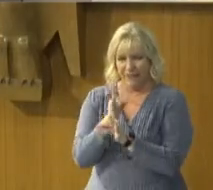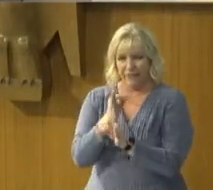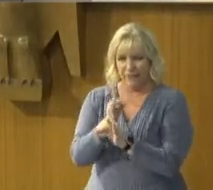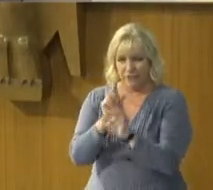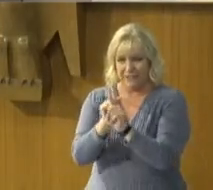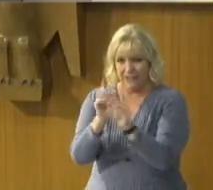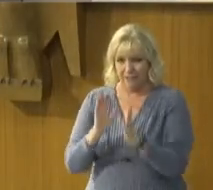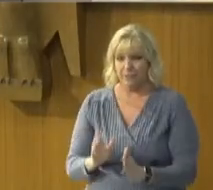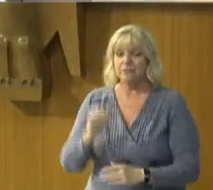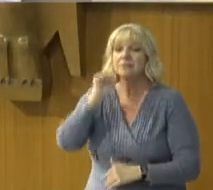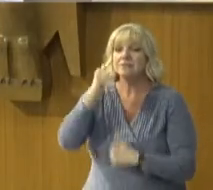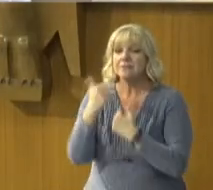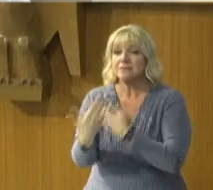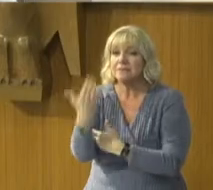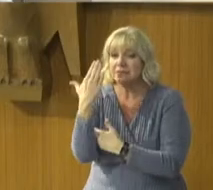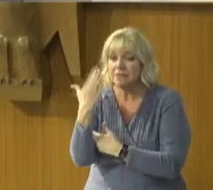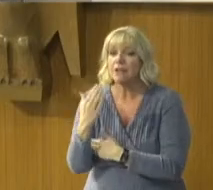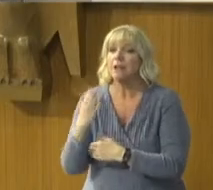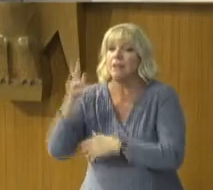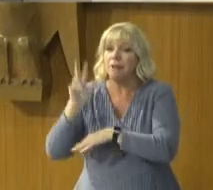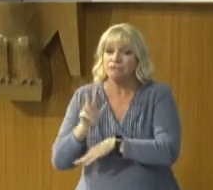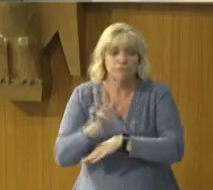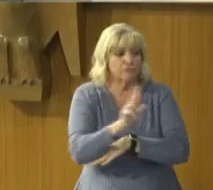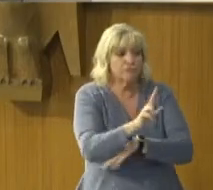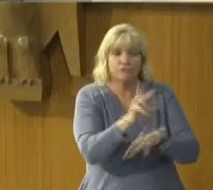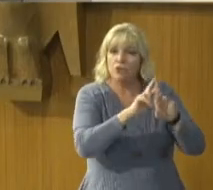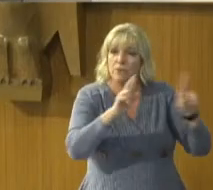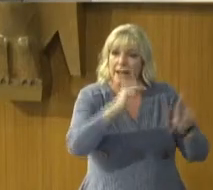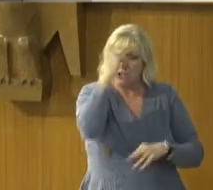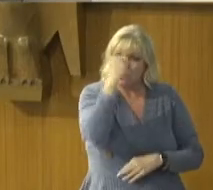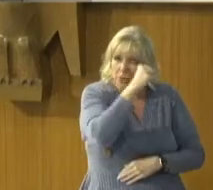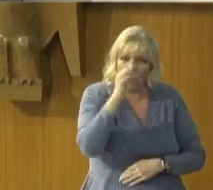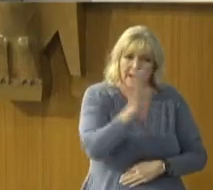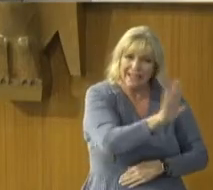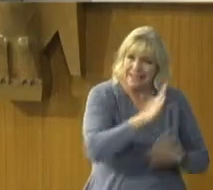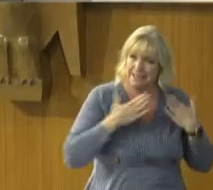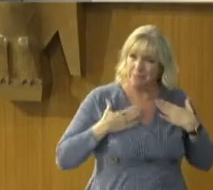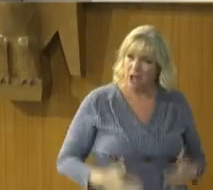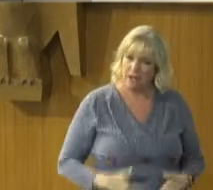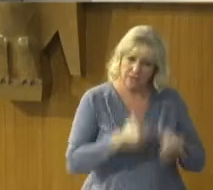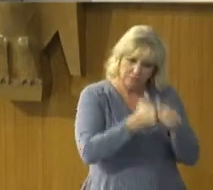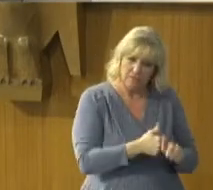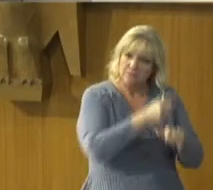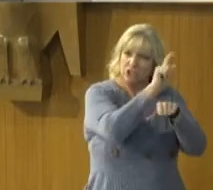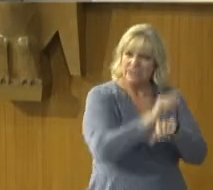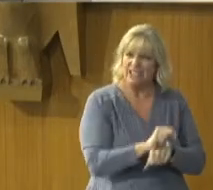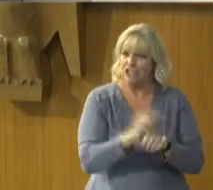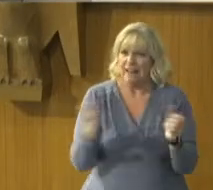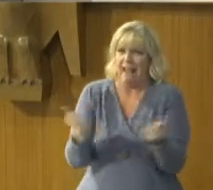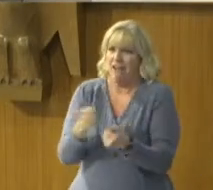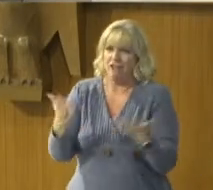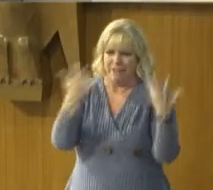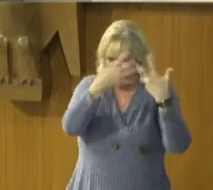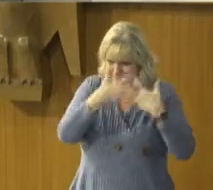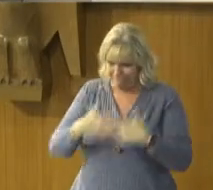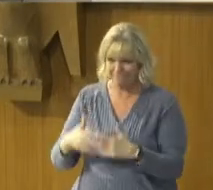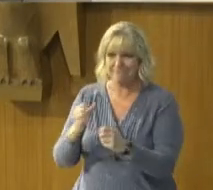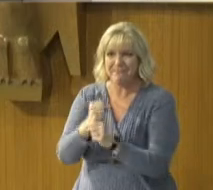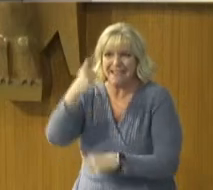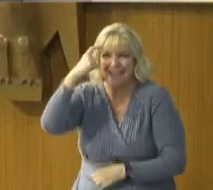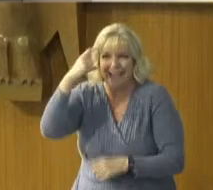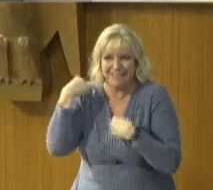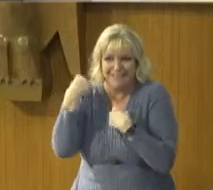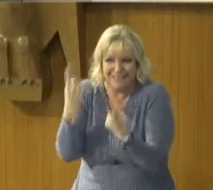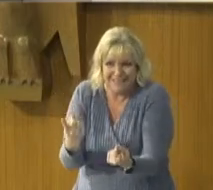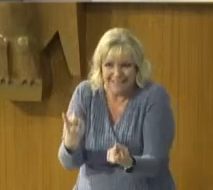the next morning they went to anoint his body with spices, as was their tradition. So far, everything is making sense.